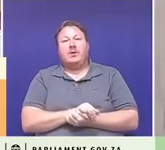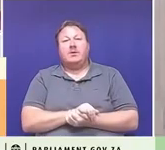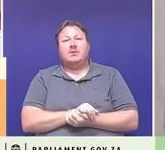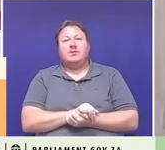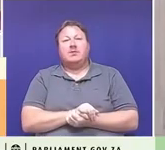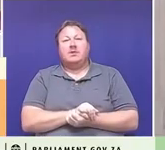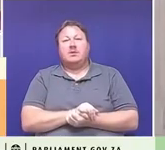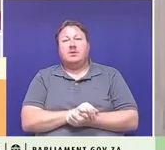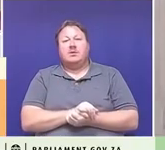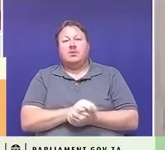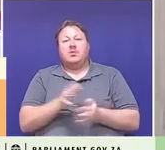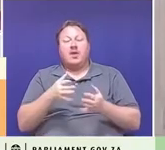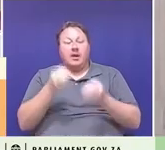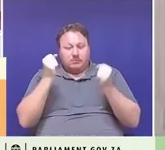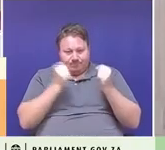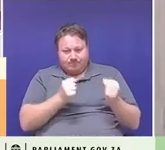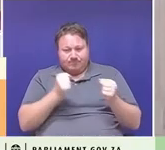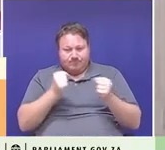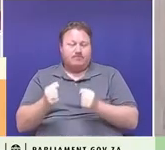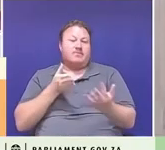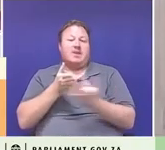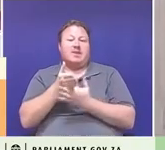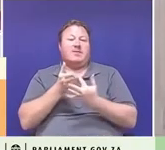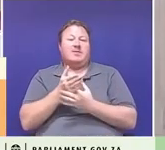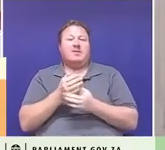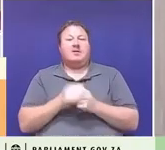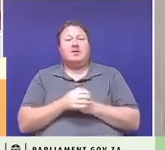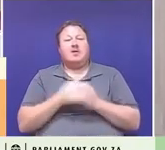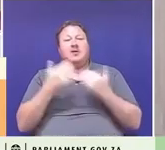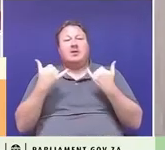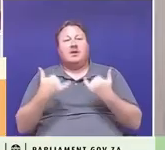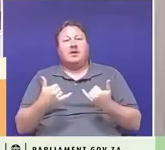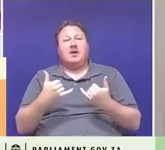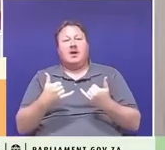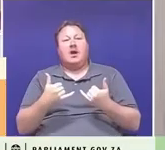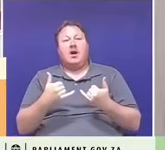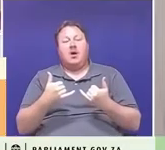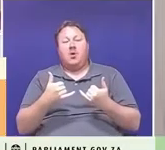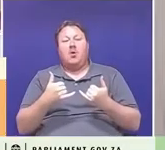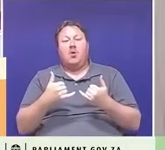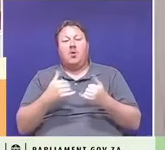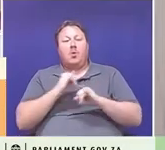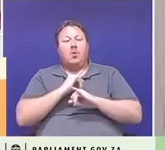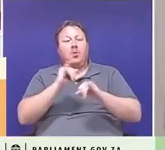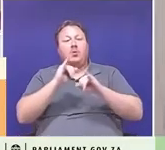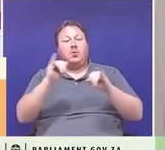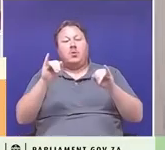Without decisive intervention, the current trajectory will continue.